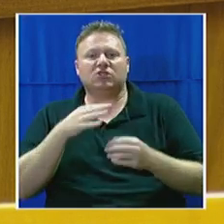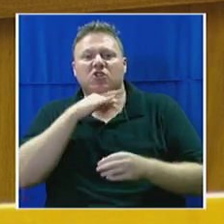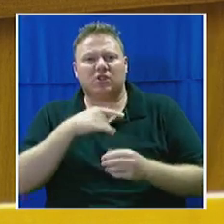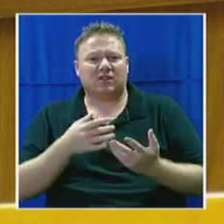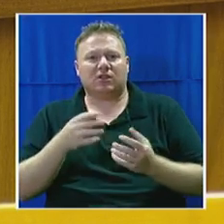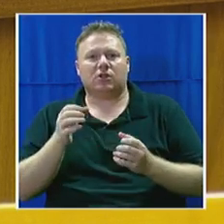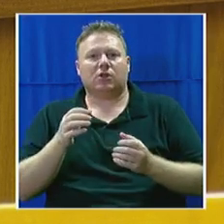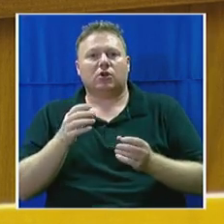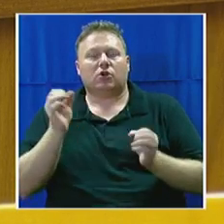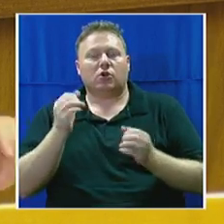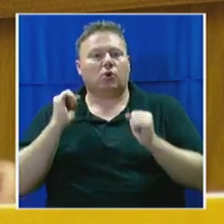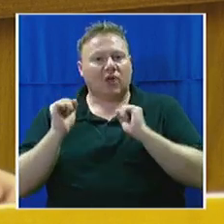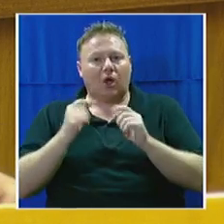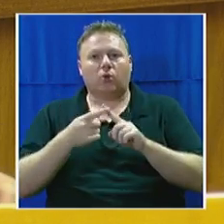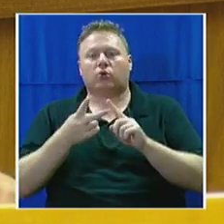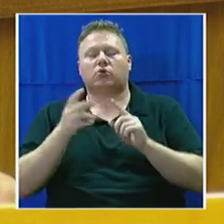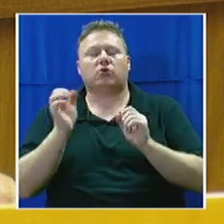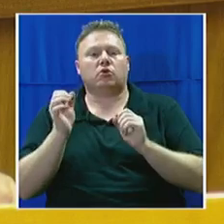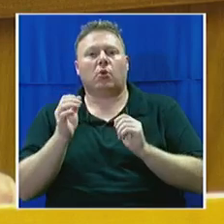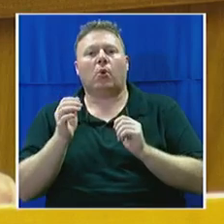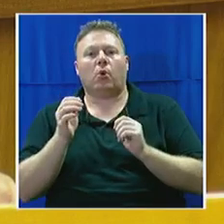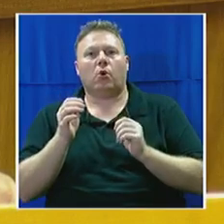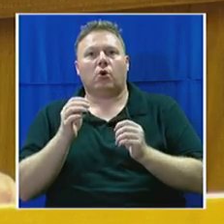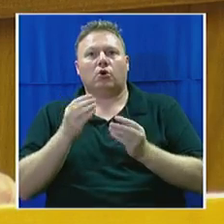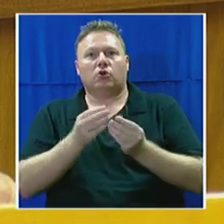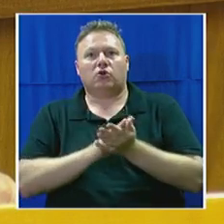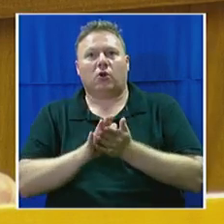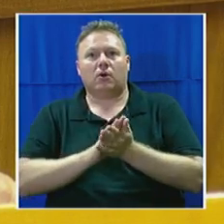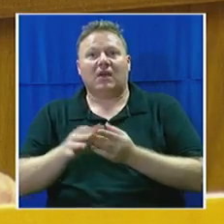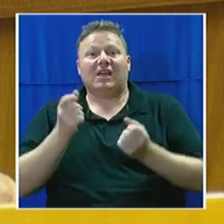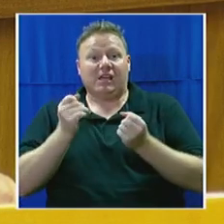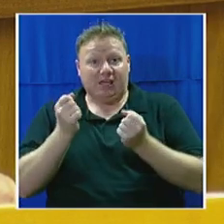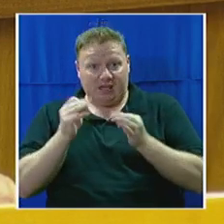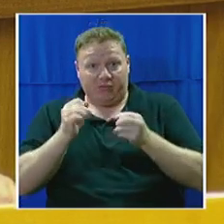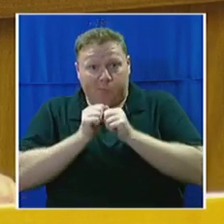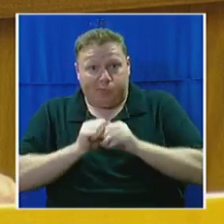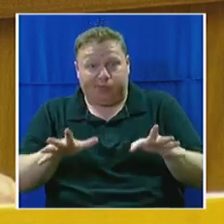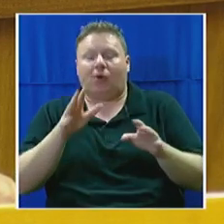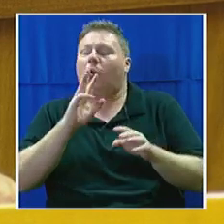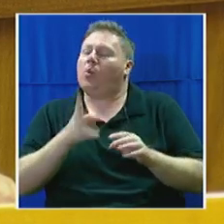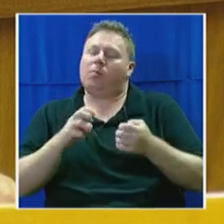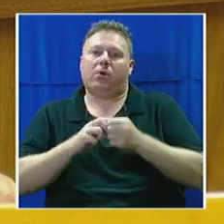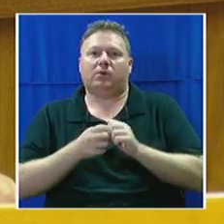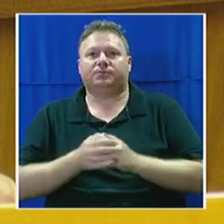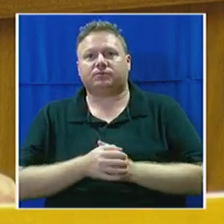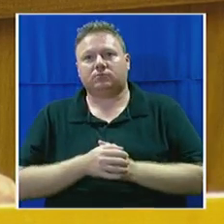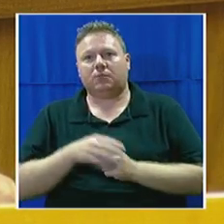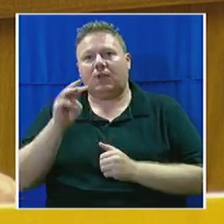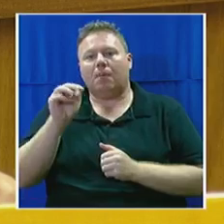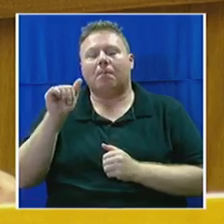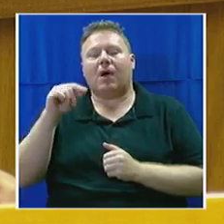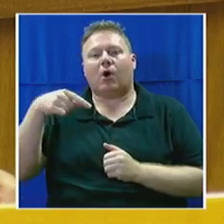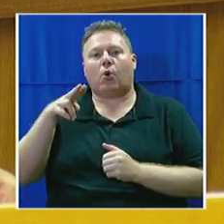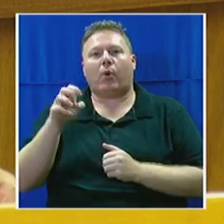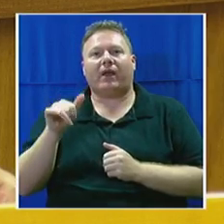no towels. An outbreak there is going to be devastating. In Mankweng Hospital more recently,